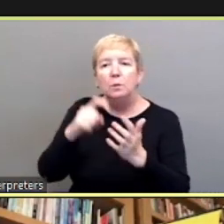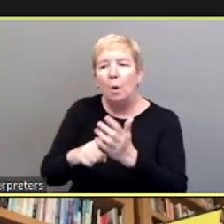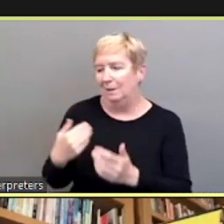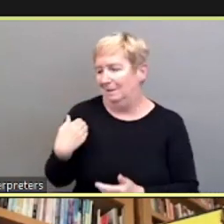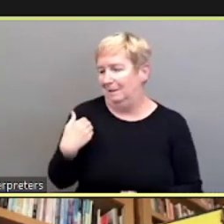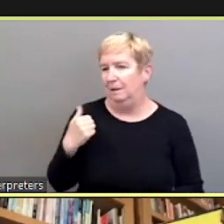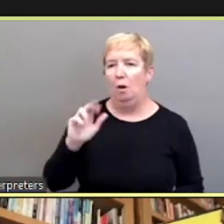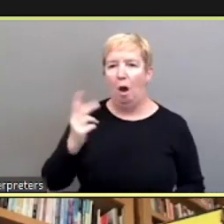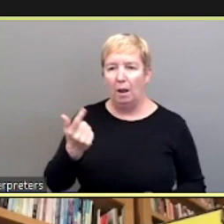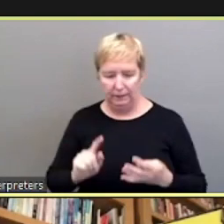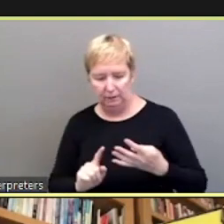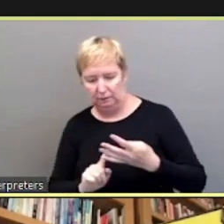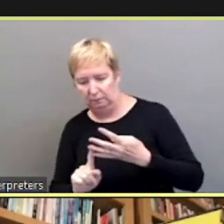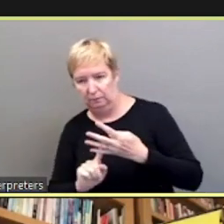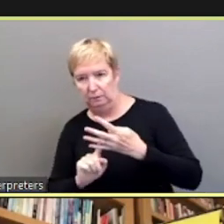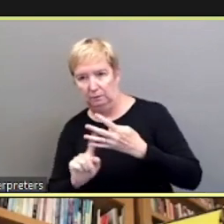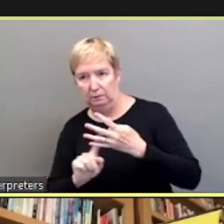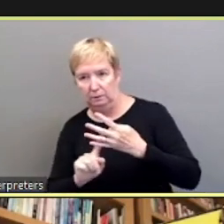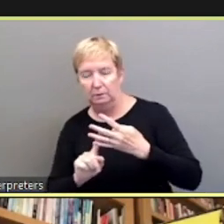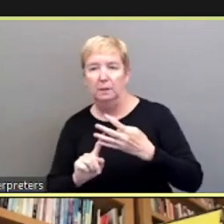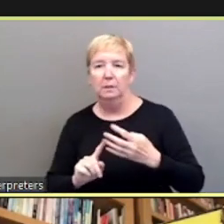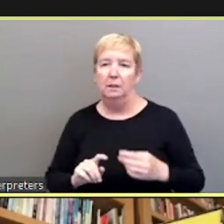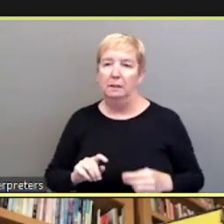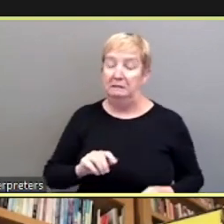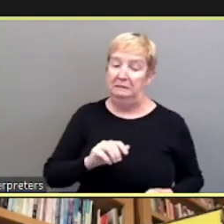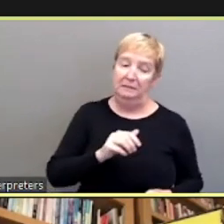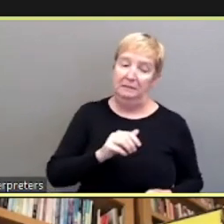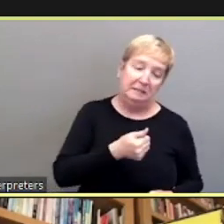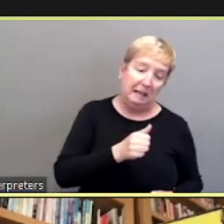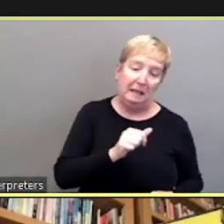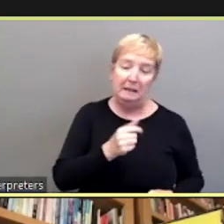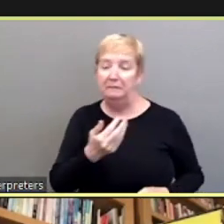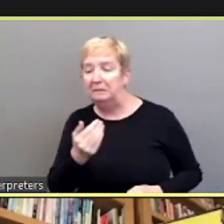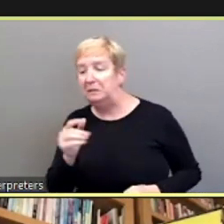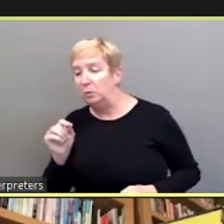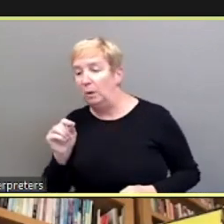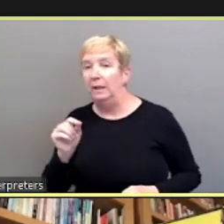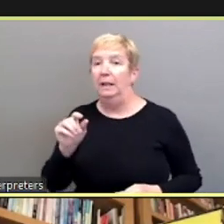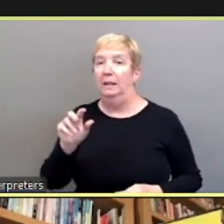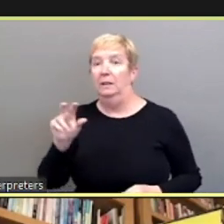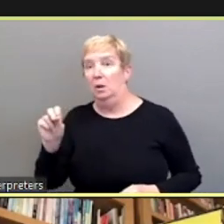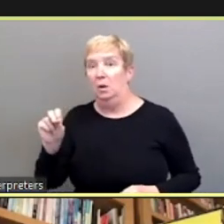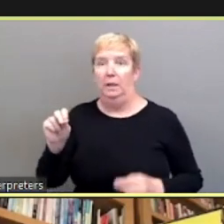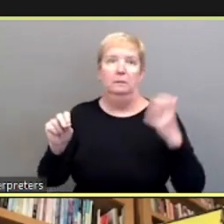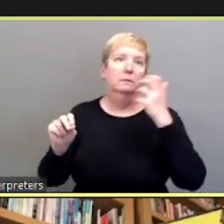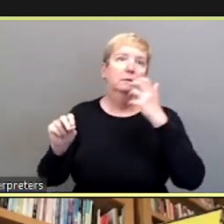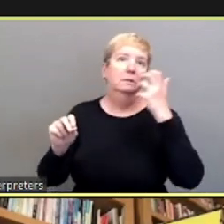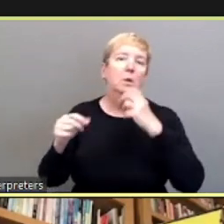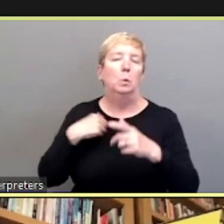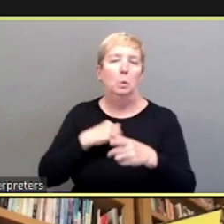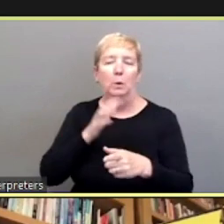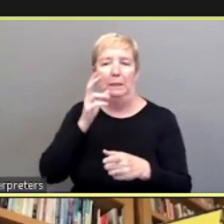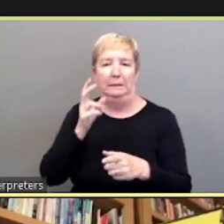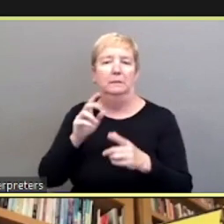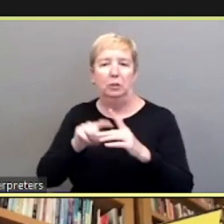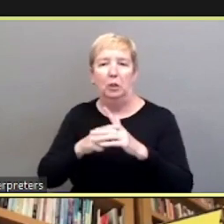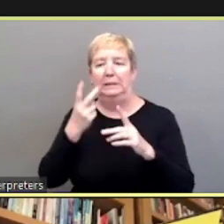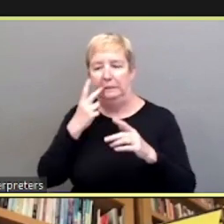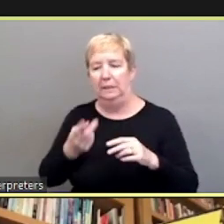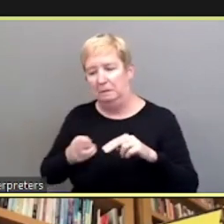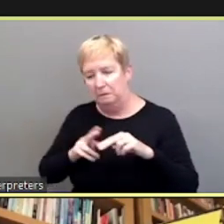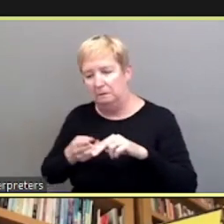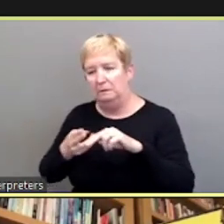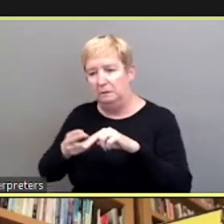we're in the teens and 20s, and now they're in the 30s. And we will continue to see that upward trend in deaths